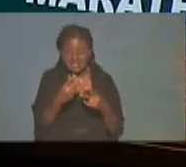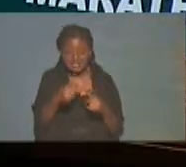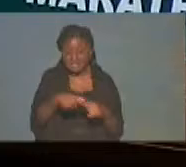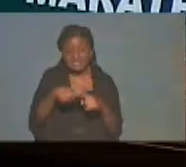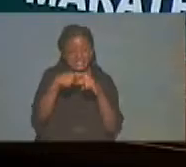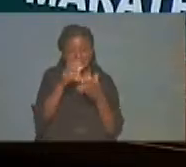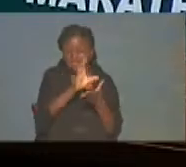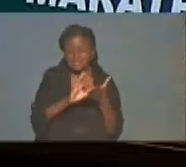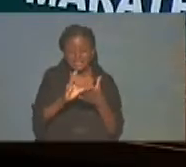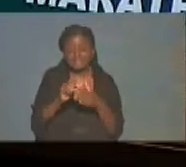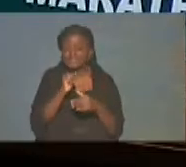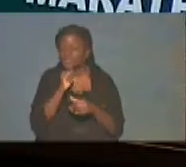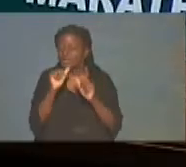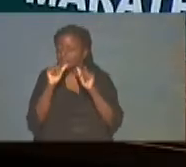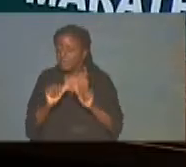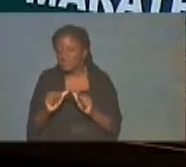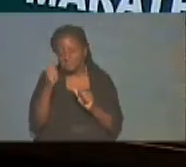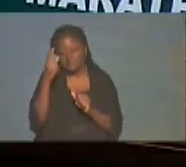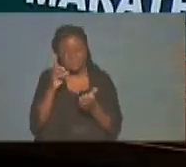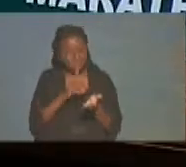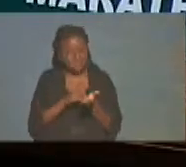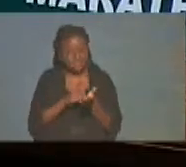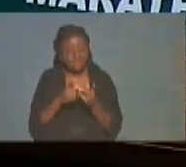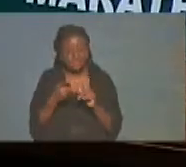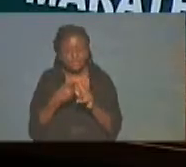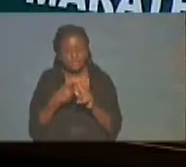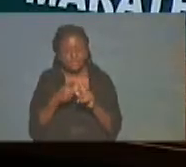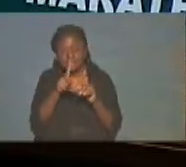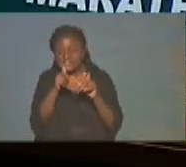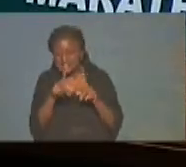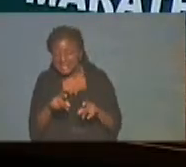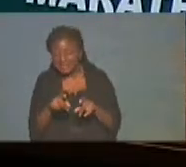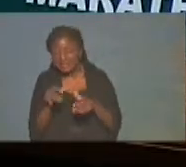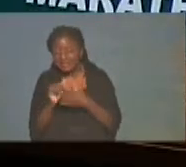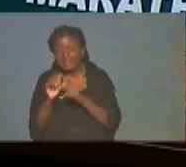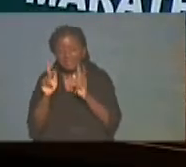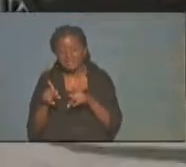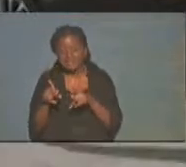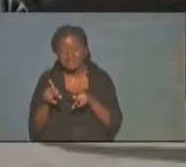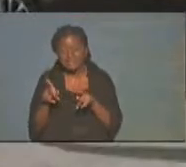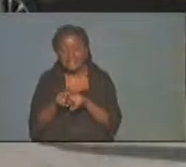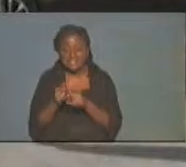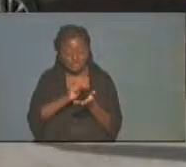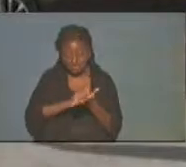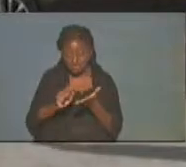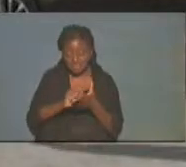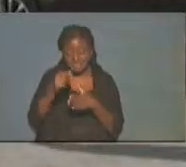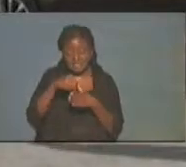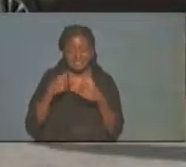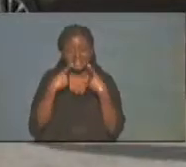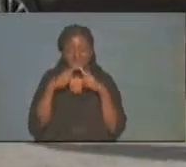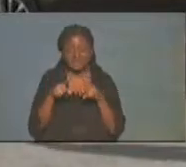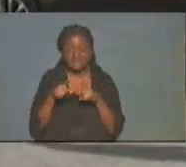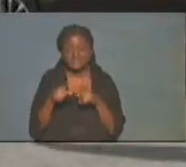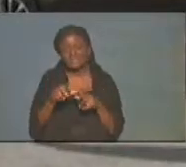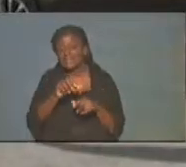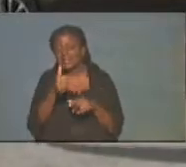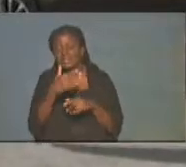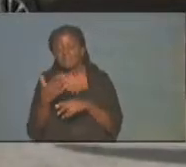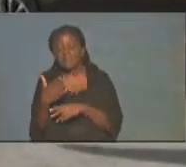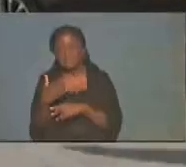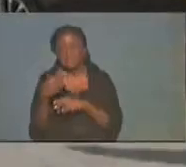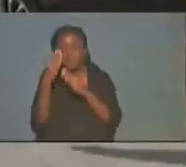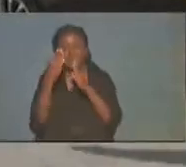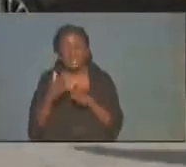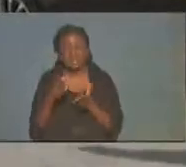this individual as stated in his declaration. Bell says in another case, a Bahamian medical practitioner confirmed that he